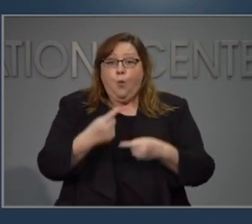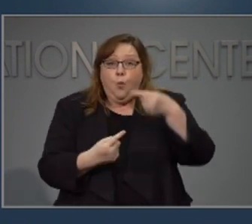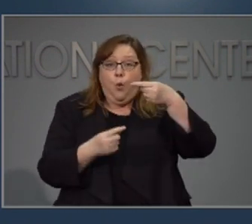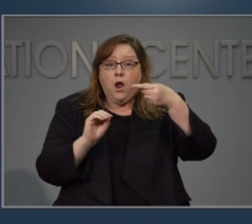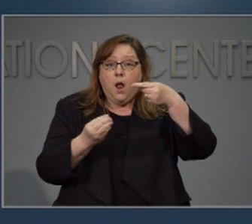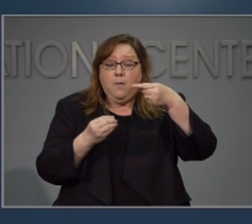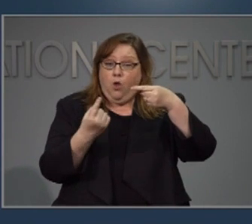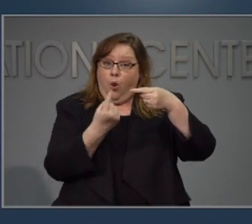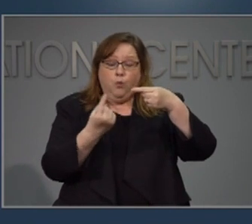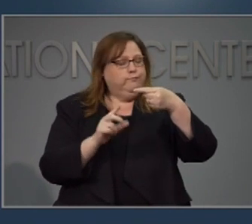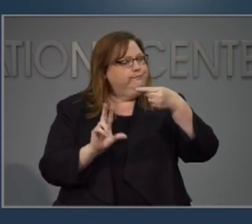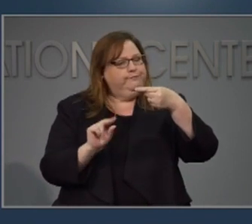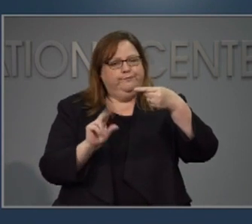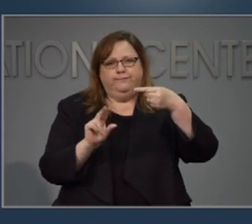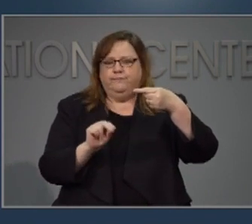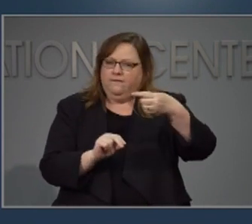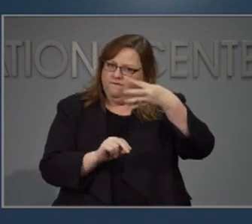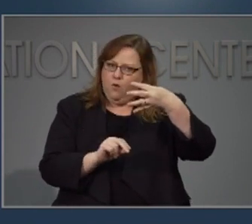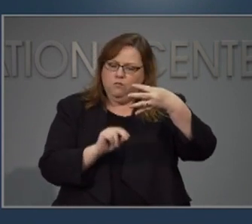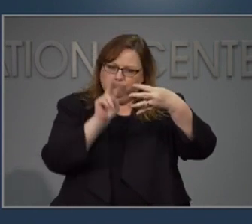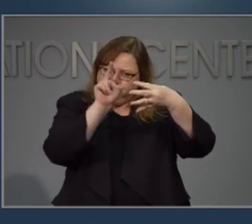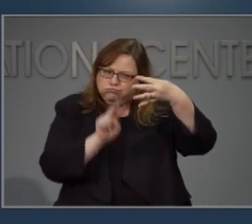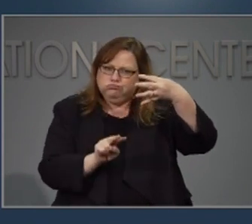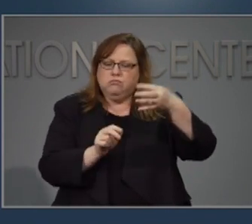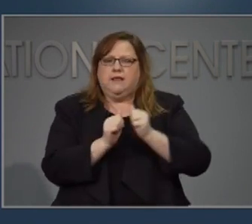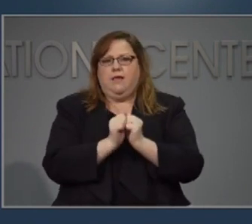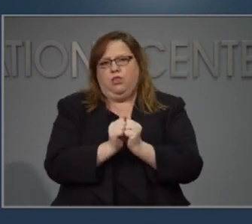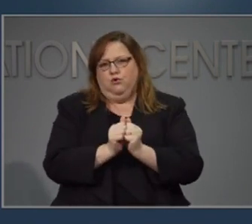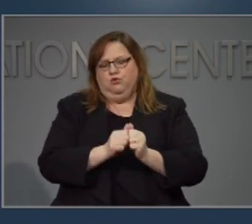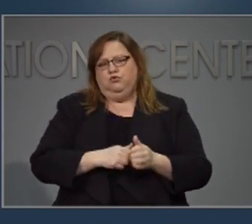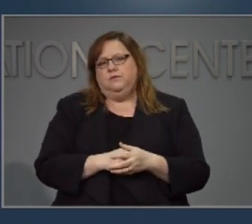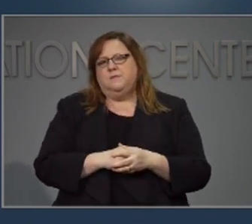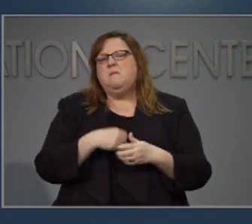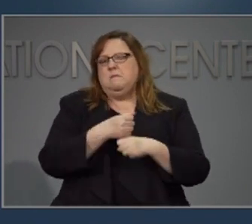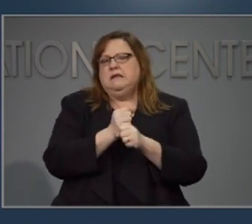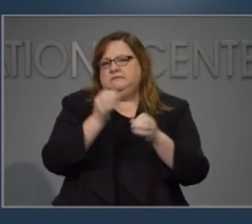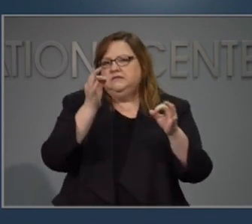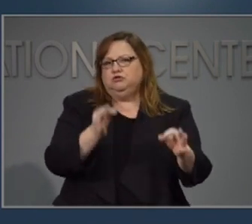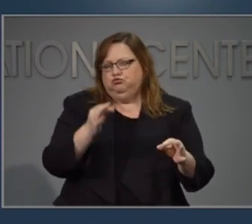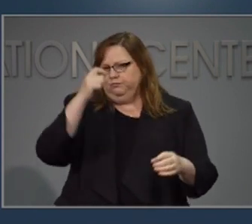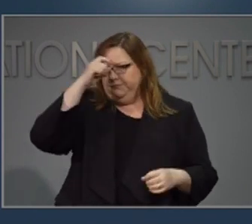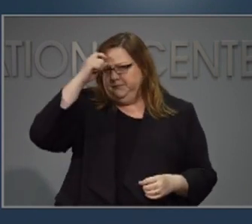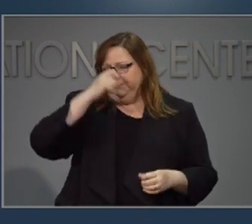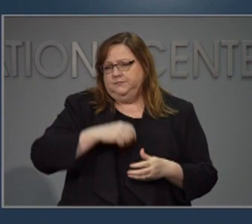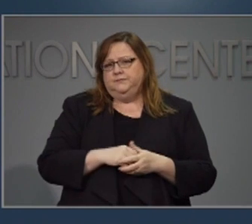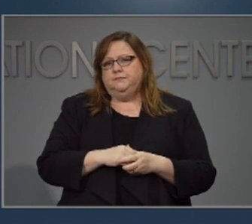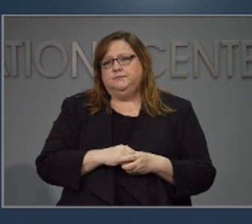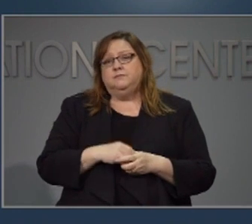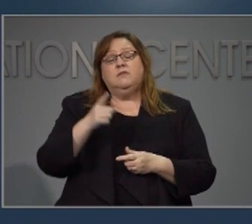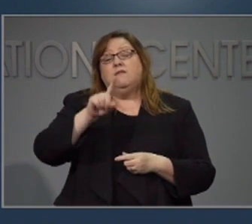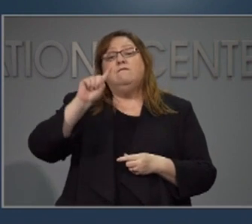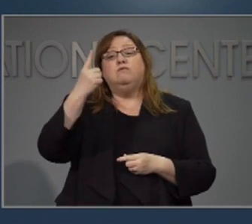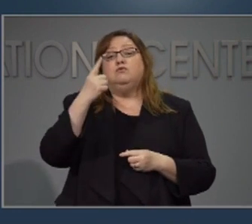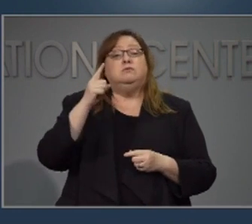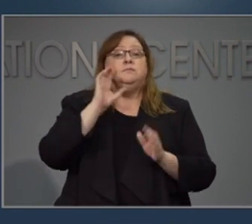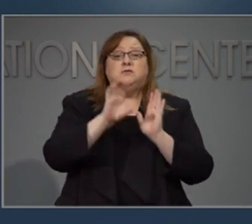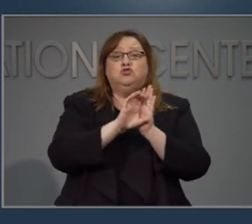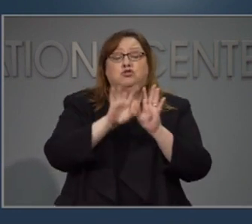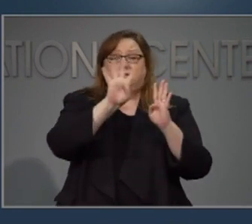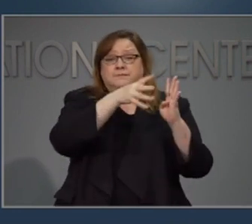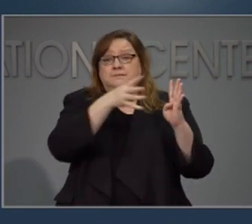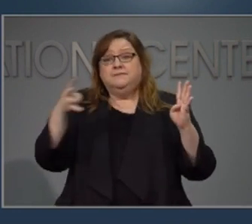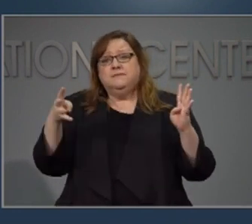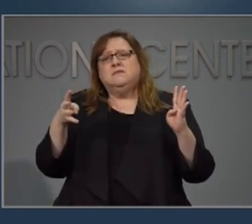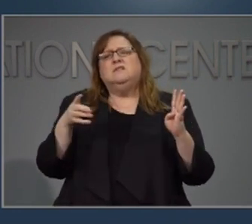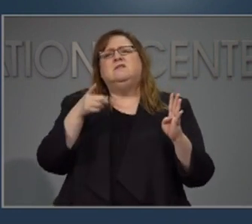we look at people who have come to the emergency department with COVID-like symptoms. This metric serves as an